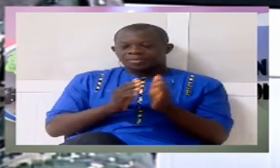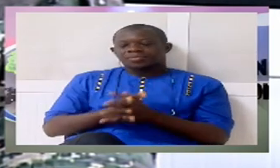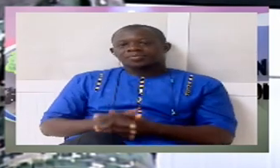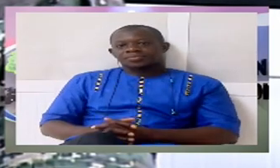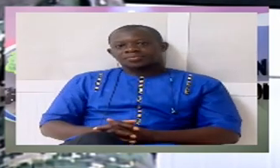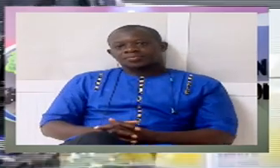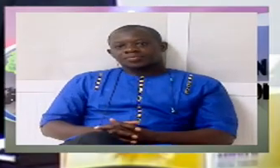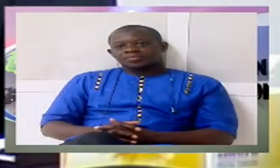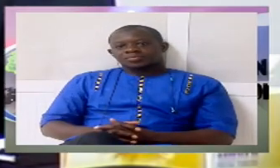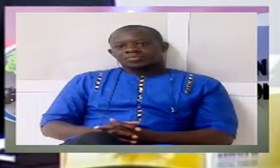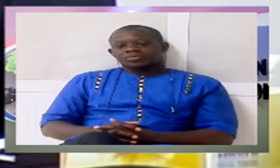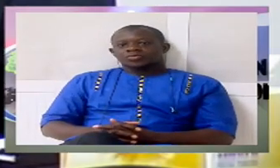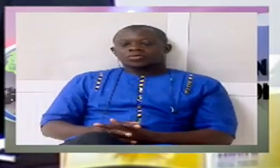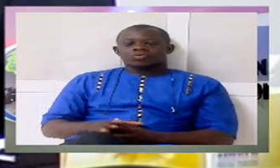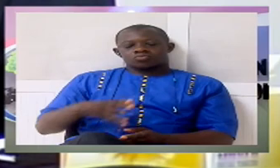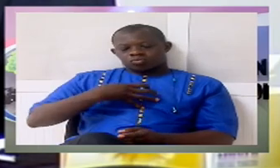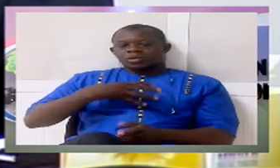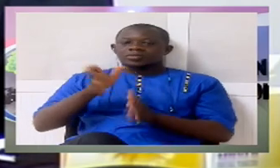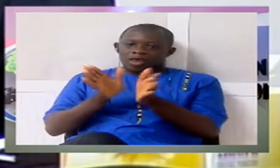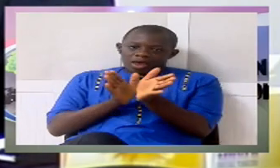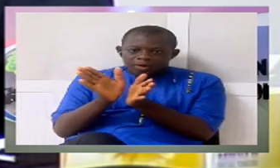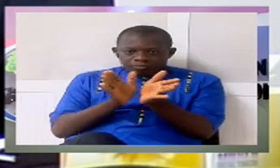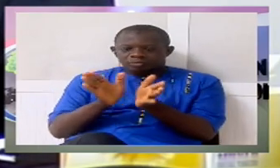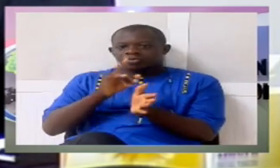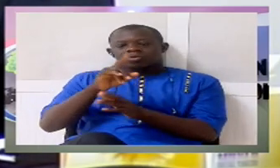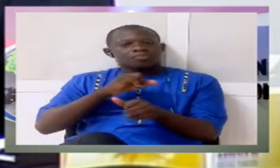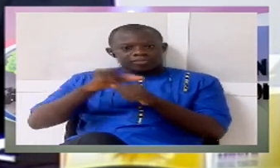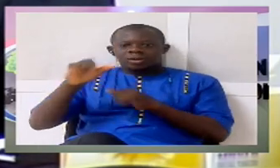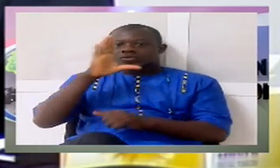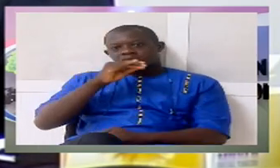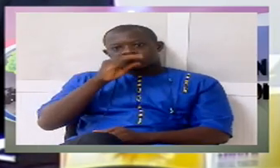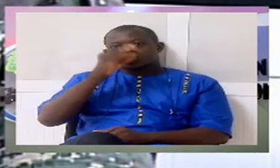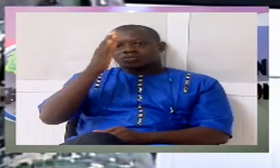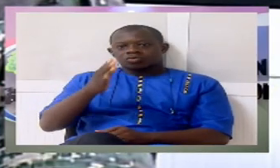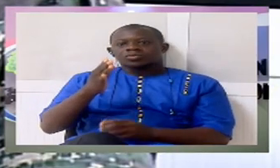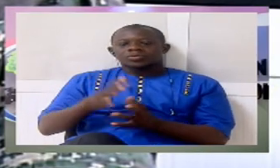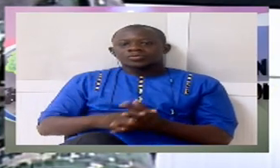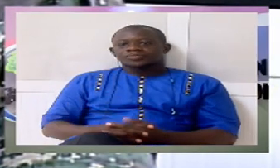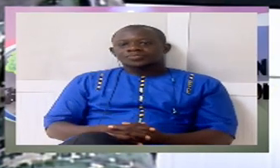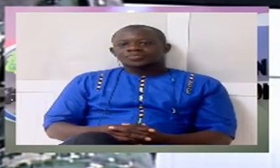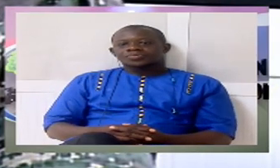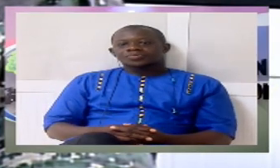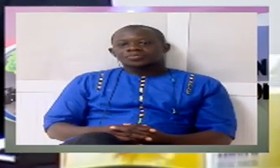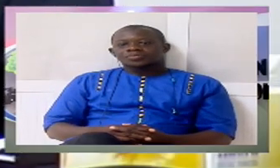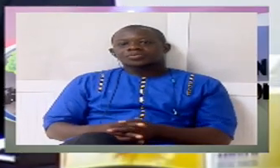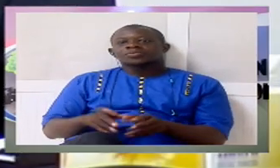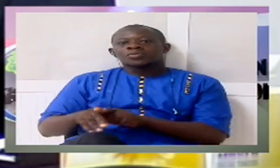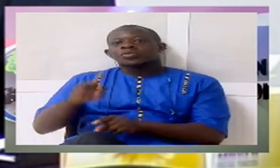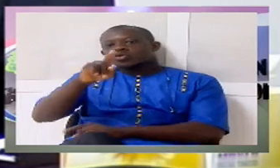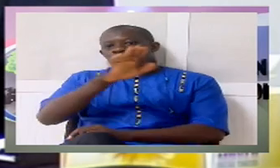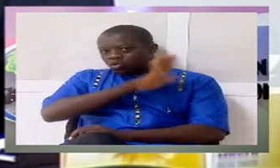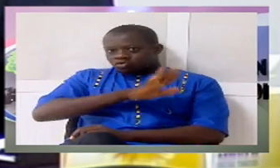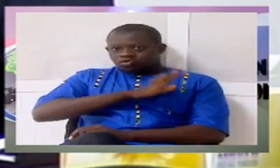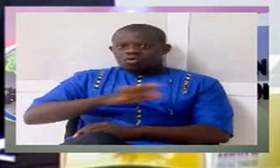jublu. So I encourage you to speak the truth. Bo mang la digal ne nga wax diga. You are also under